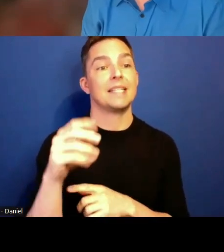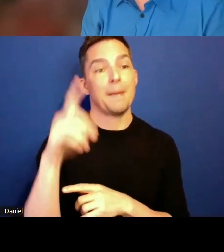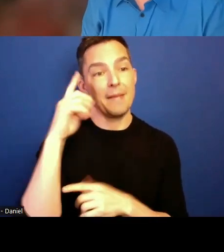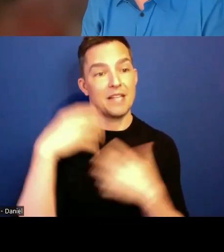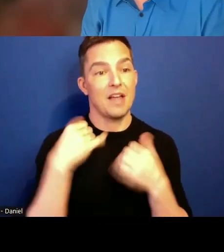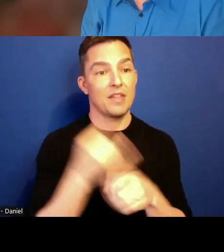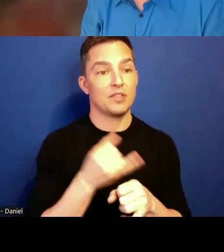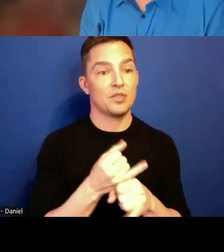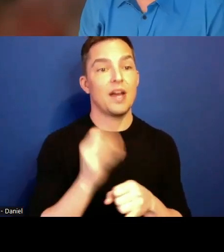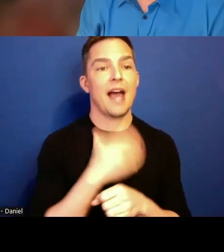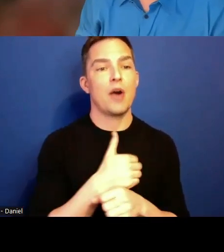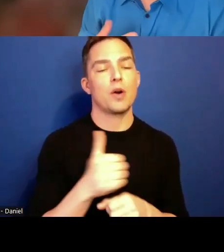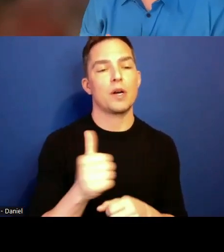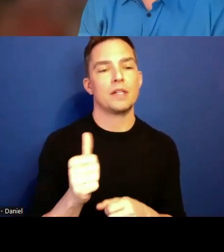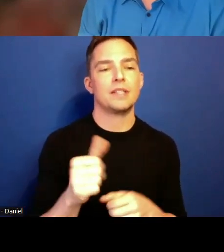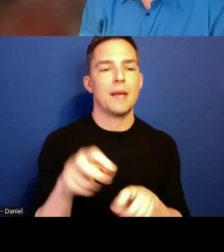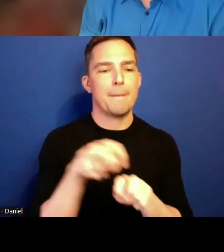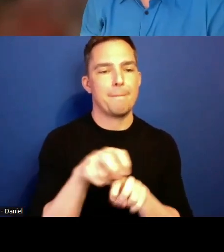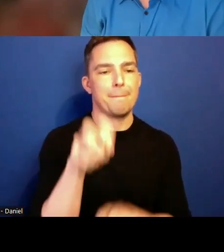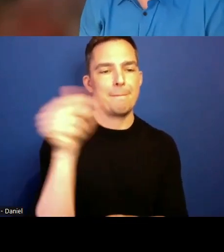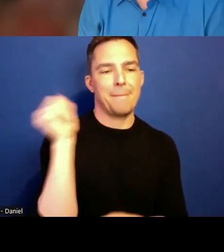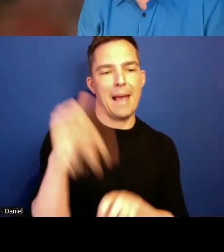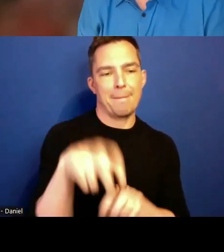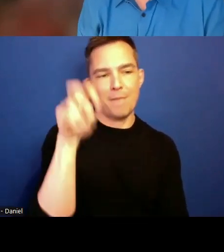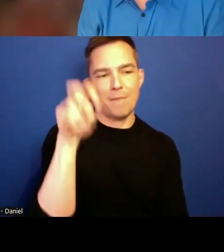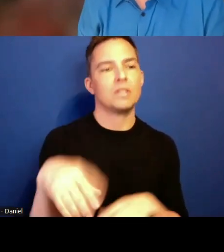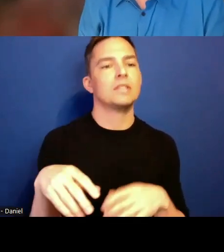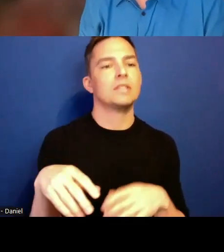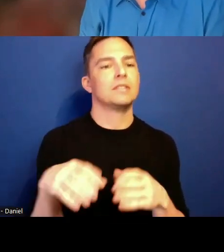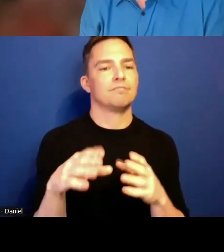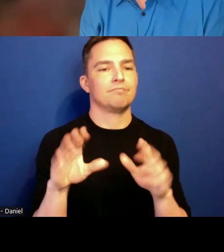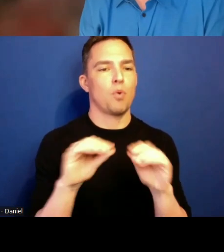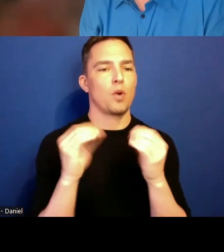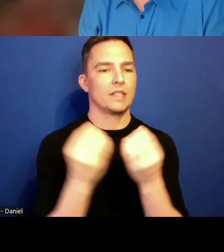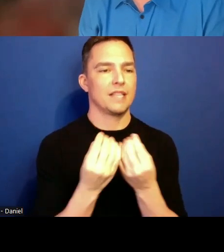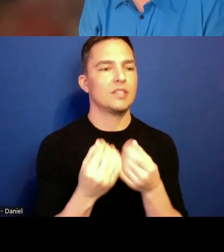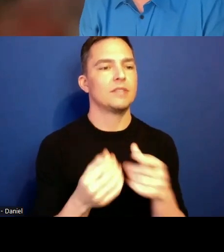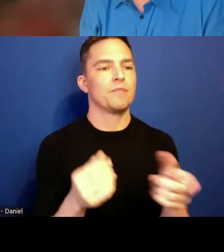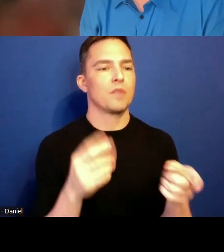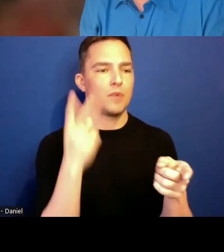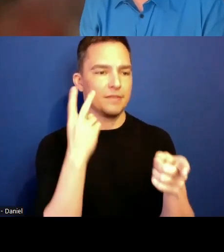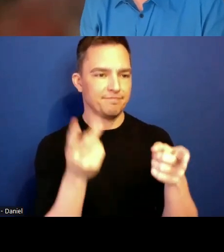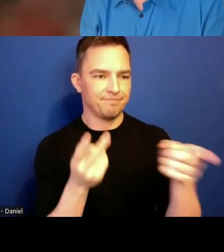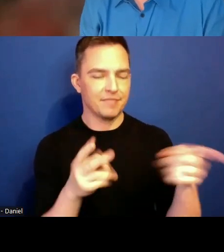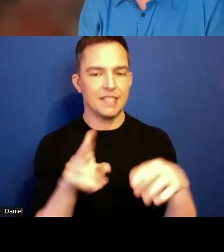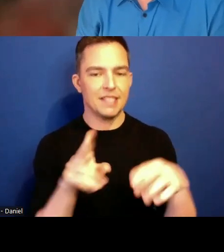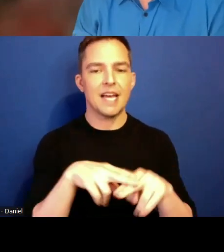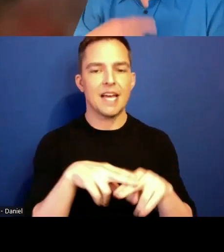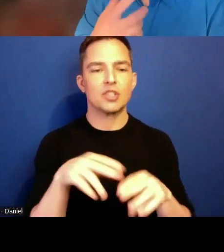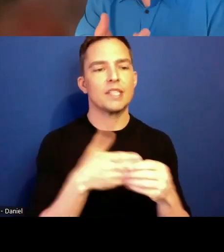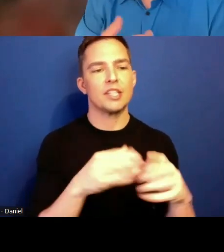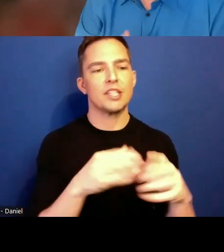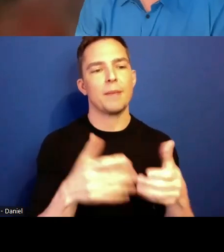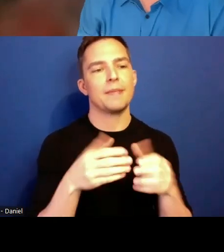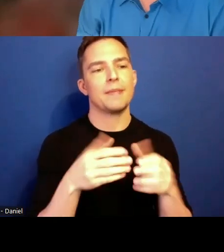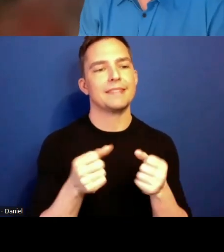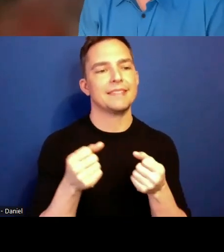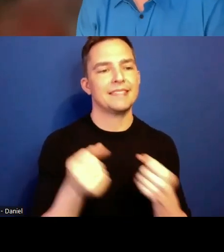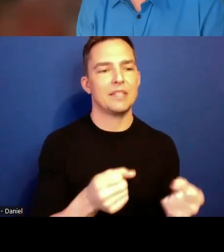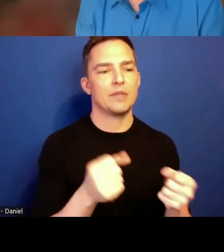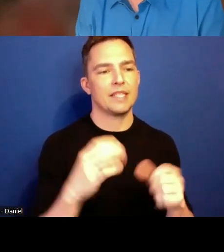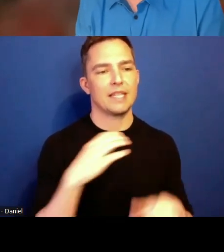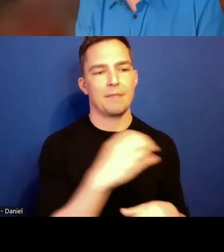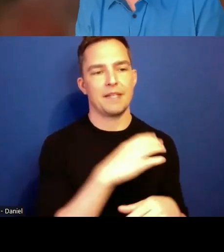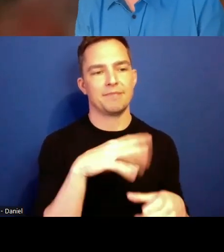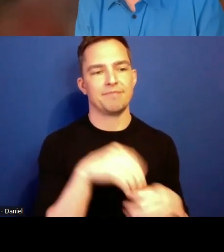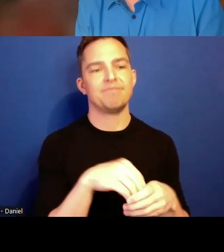is our backbone organization. We have an executive committee that looks at all of our strategy and a national leadership steering team. Go to the next slide.